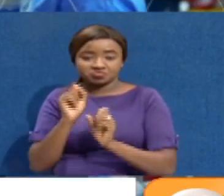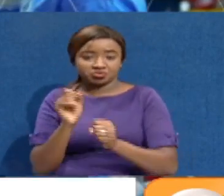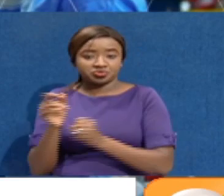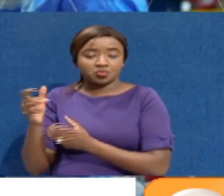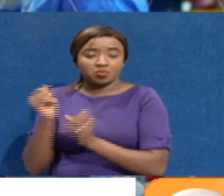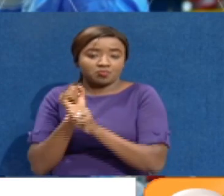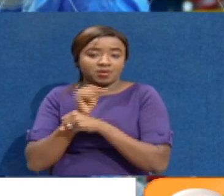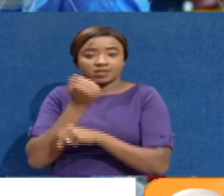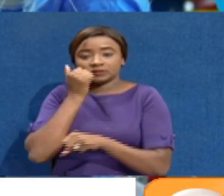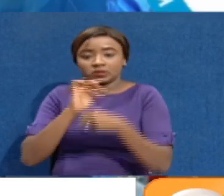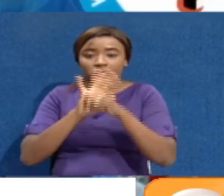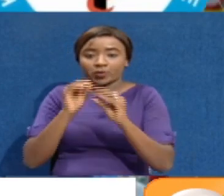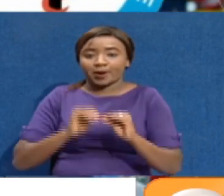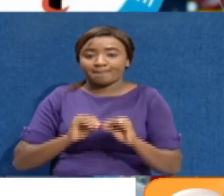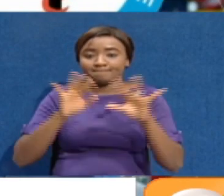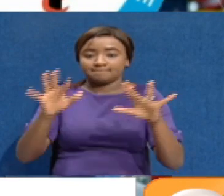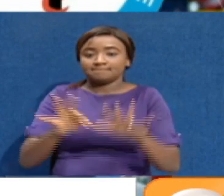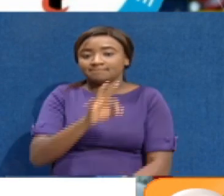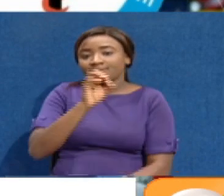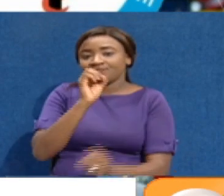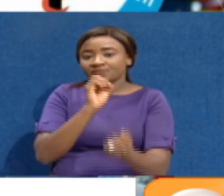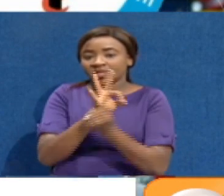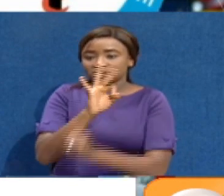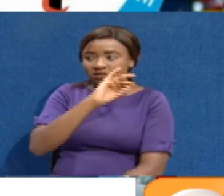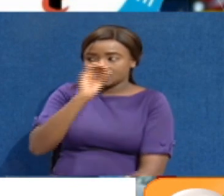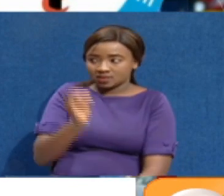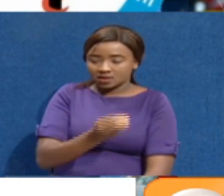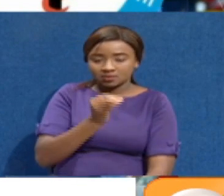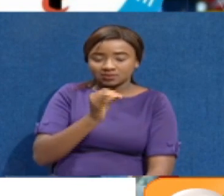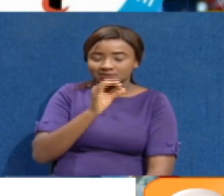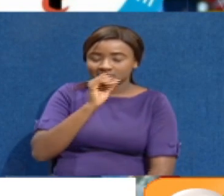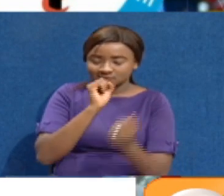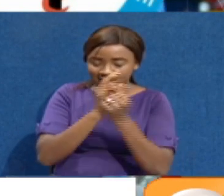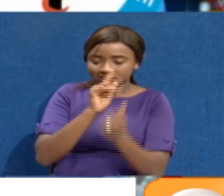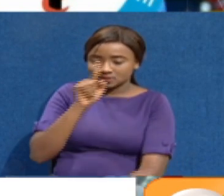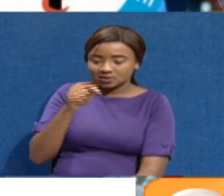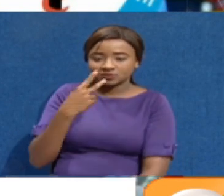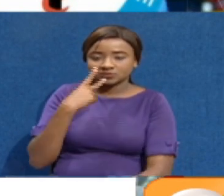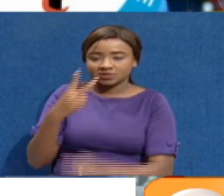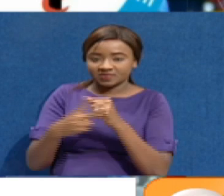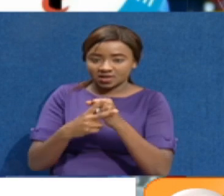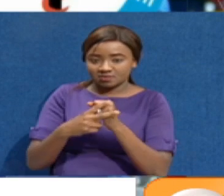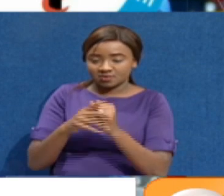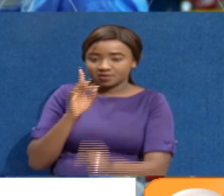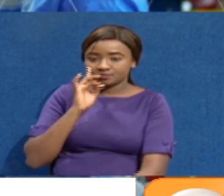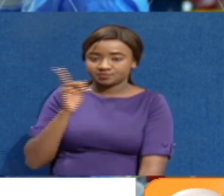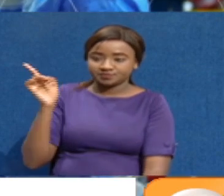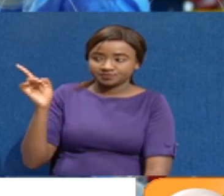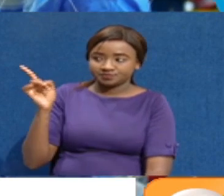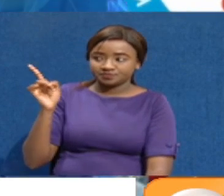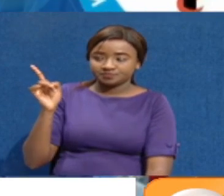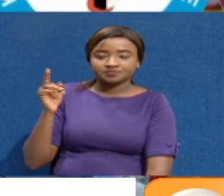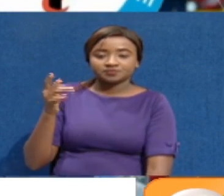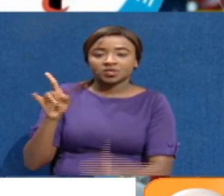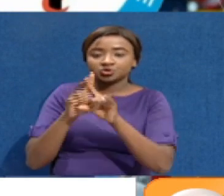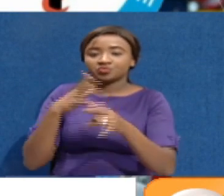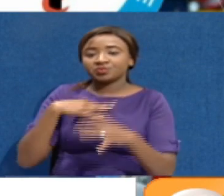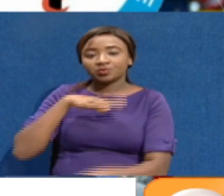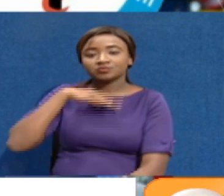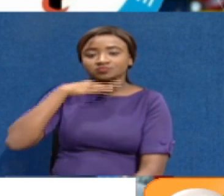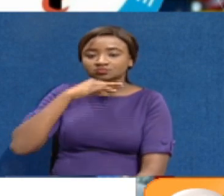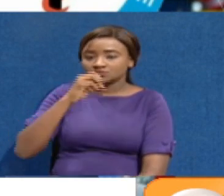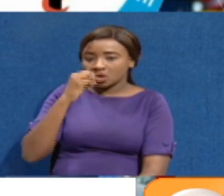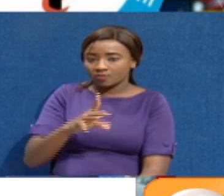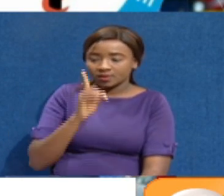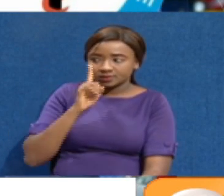by 13,700 new cases and 160 new COVID-19 related deaths by June the 1st this